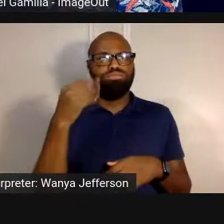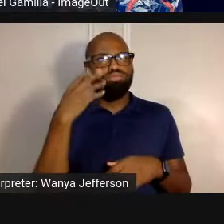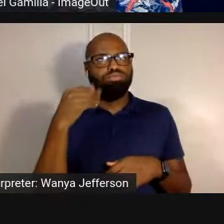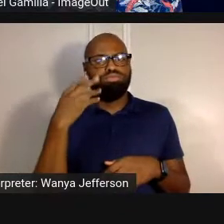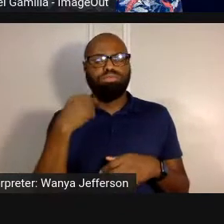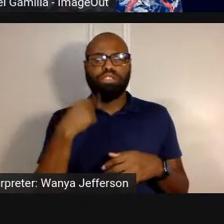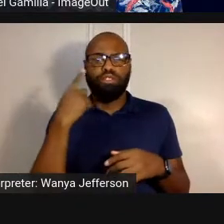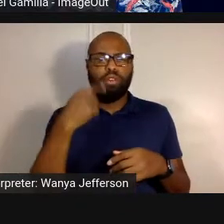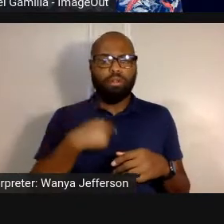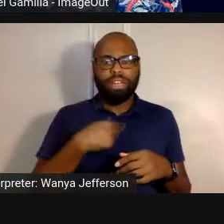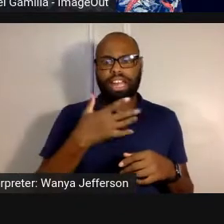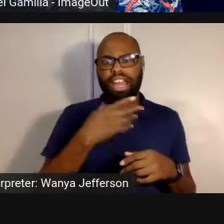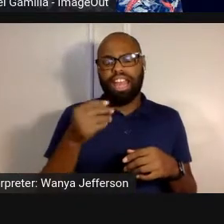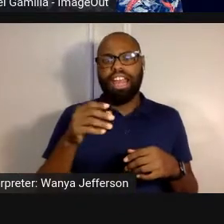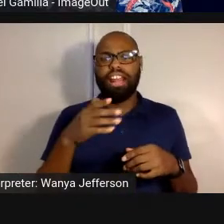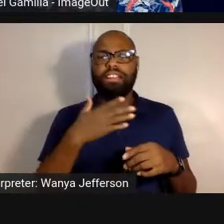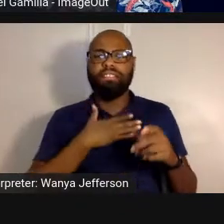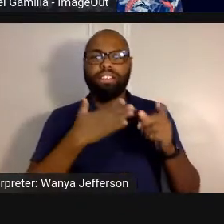the film.